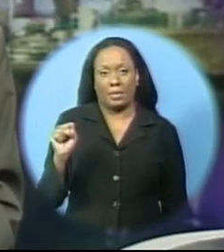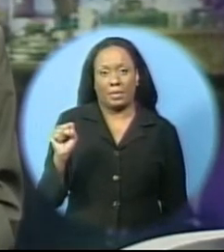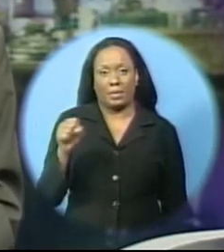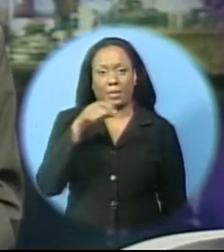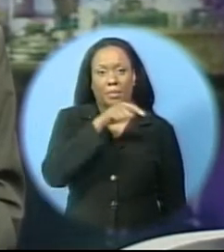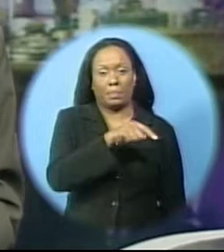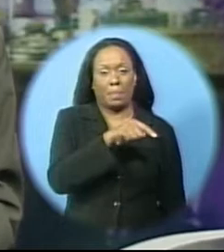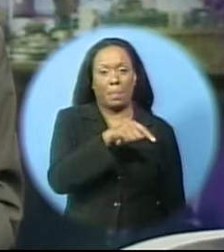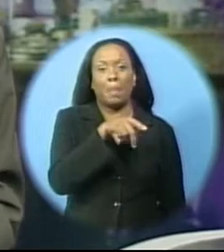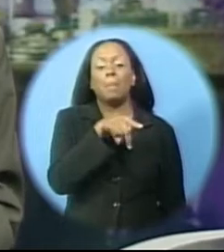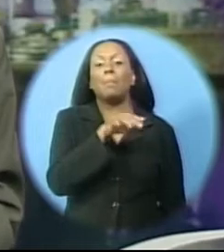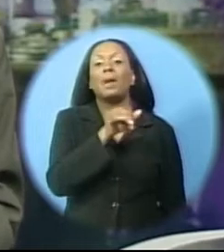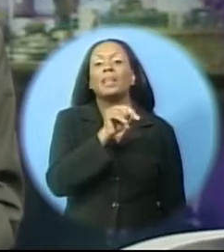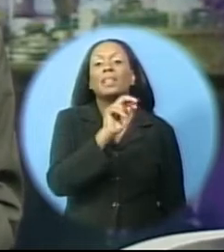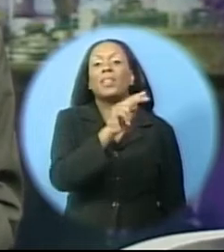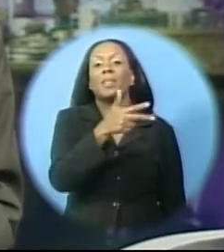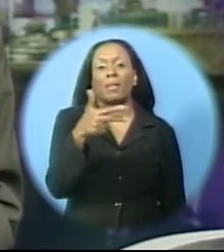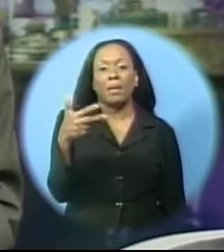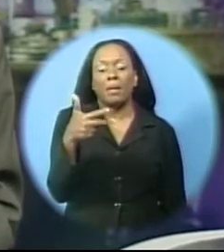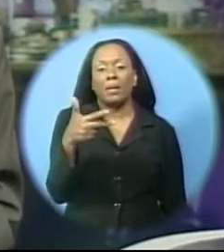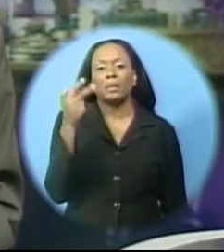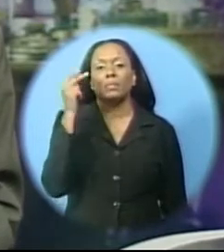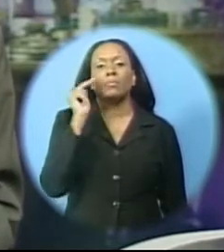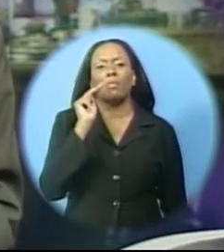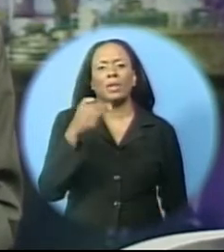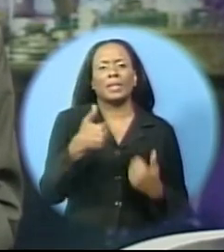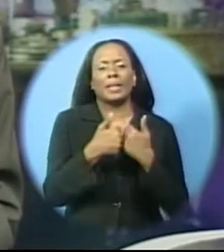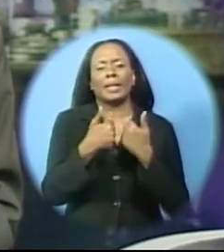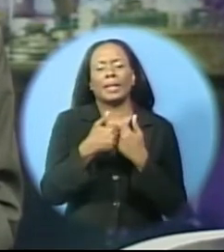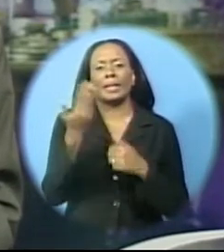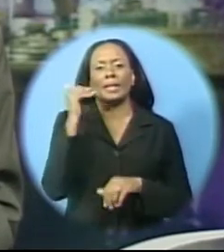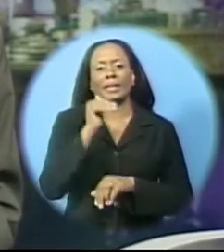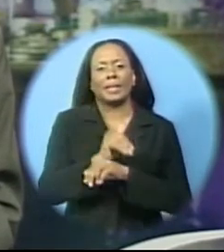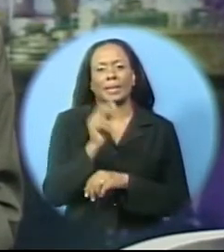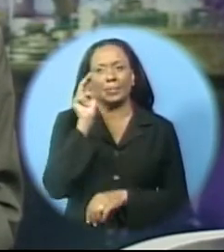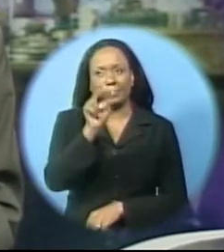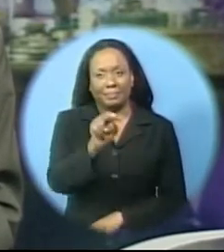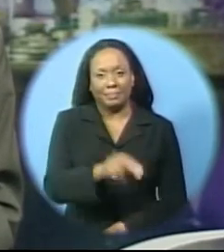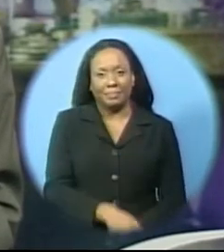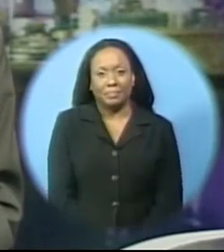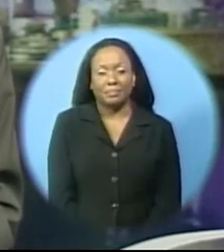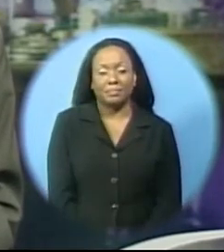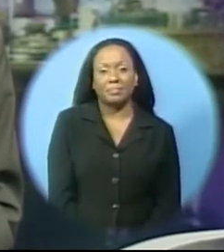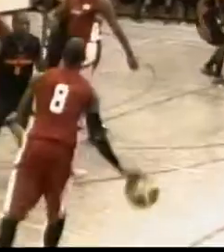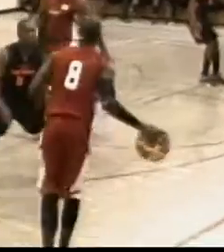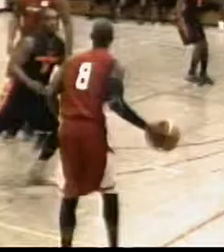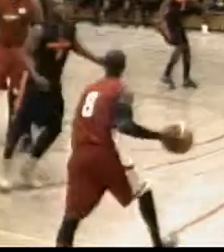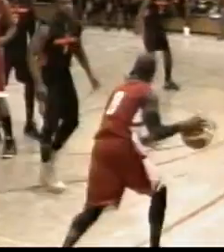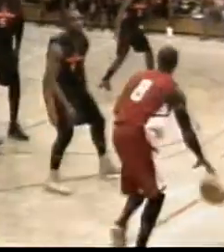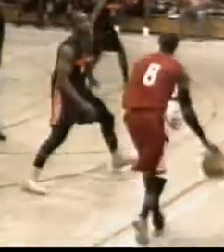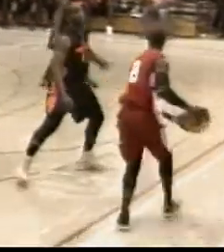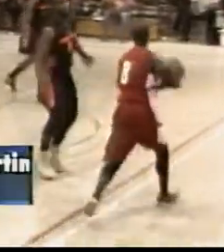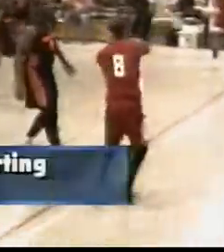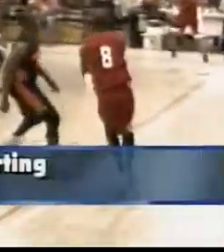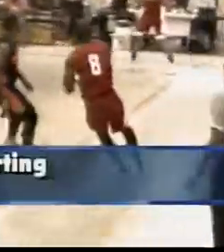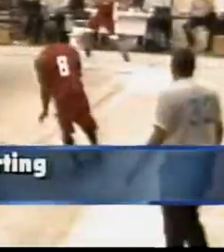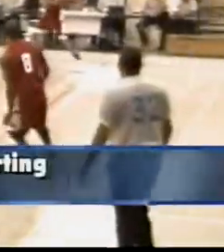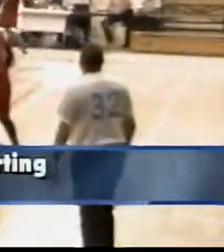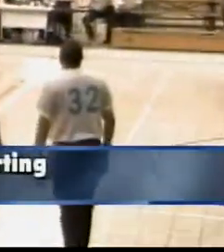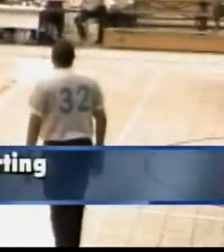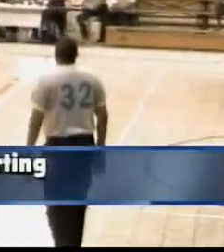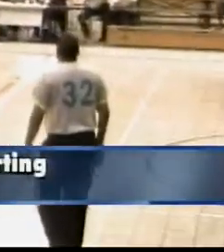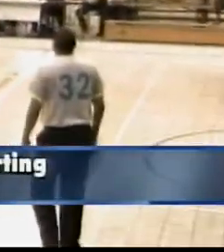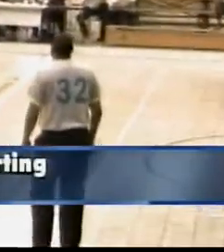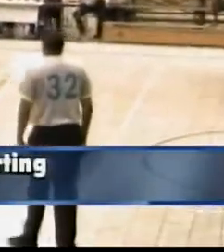that victory, and they have a game in hand. CBC's Damien Best reports. Pinelands in black and orange taking on